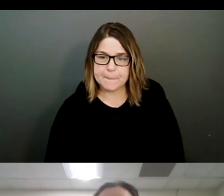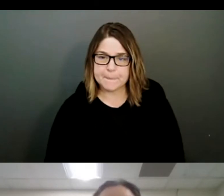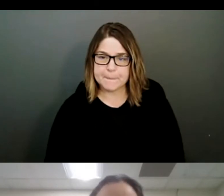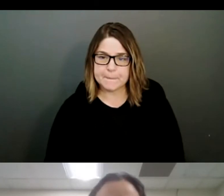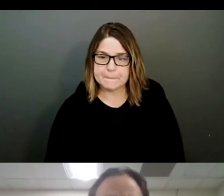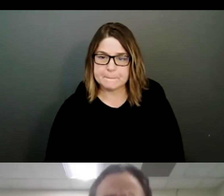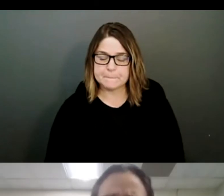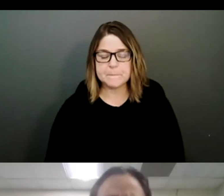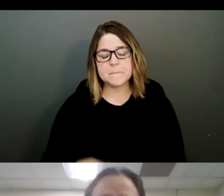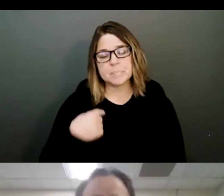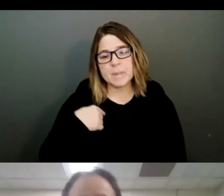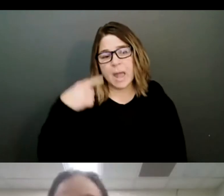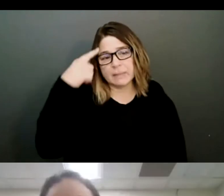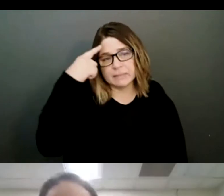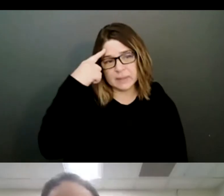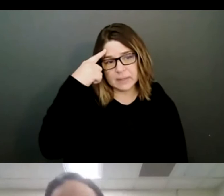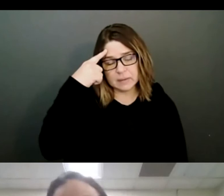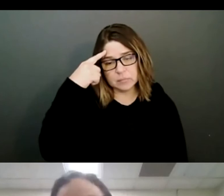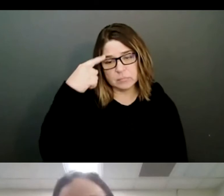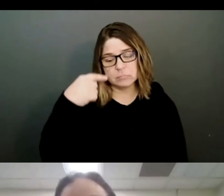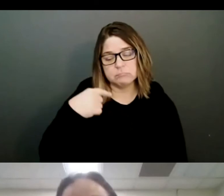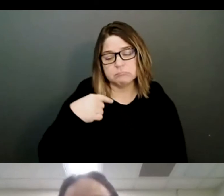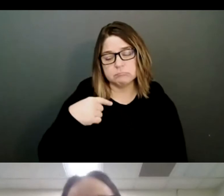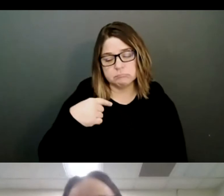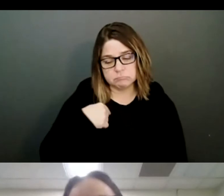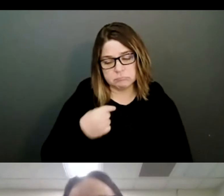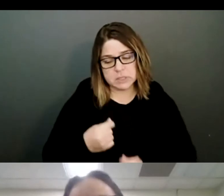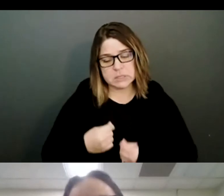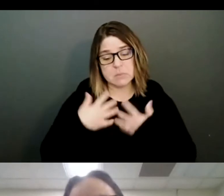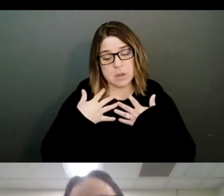I think what inspired me was that